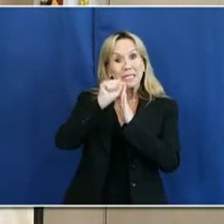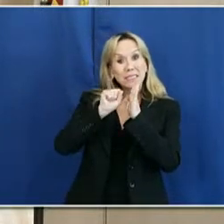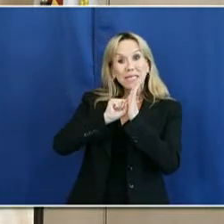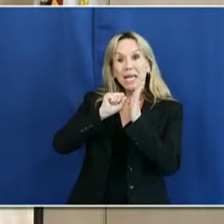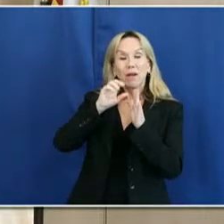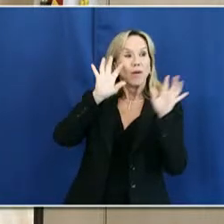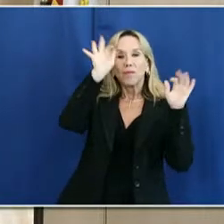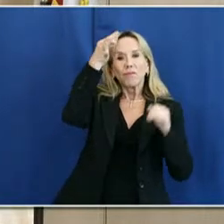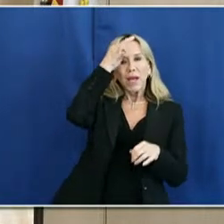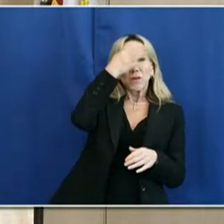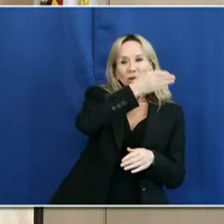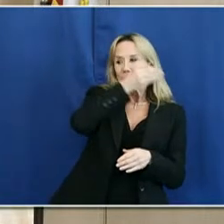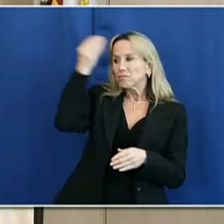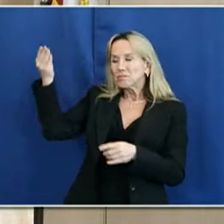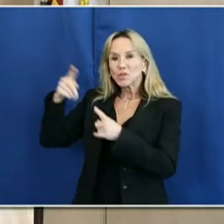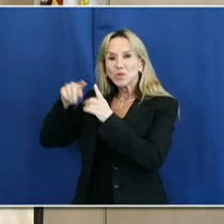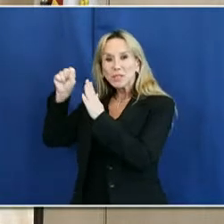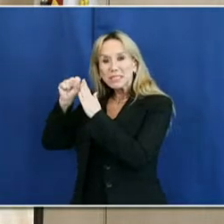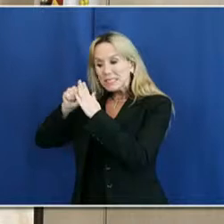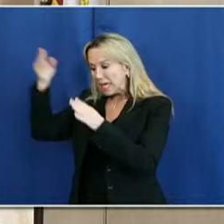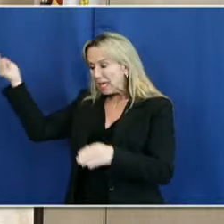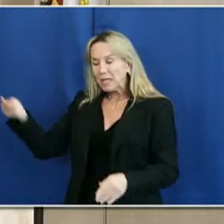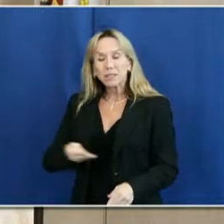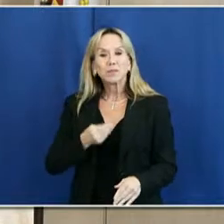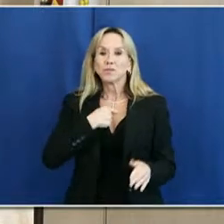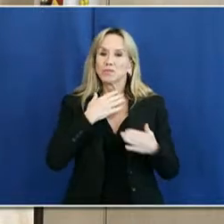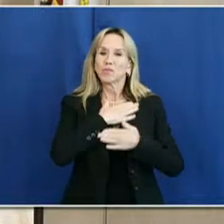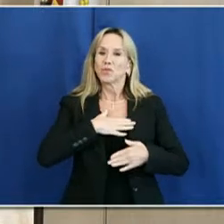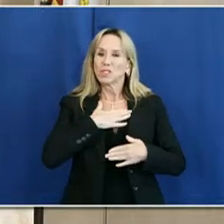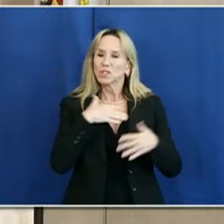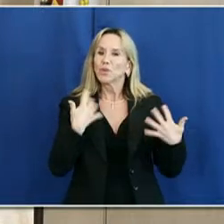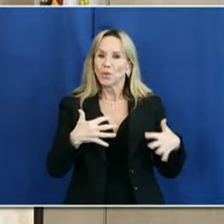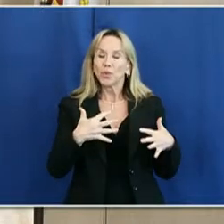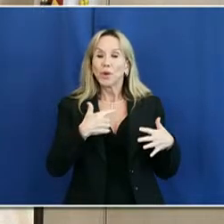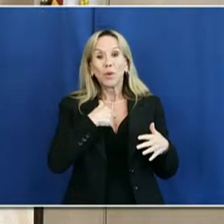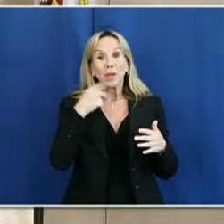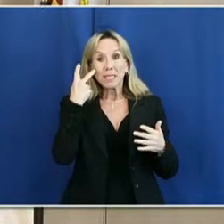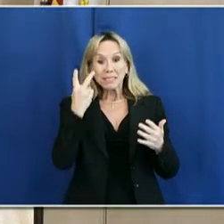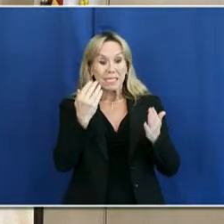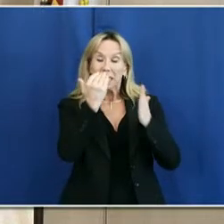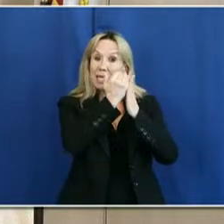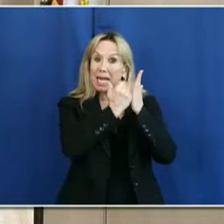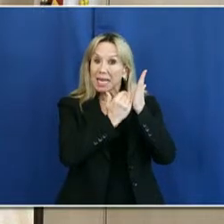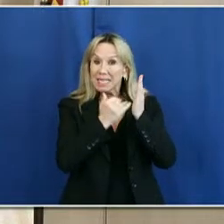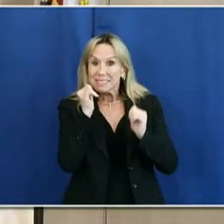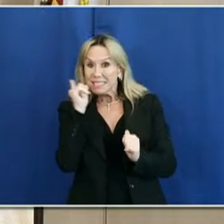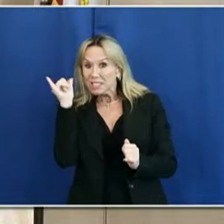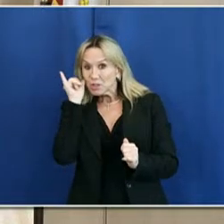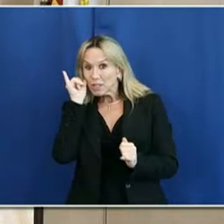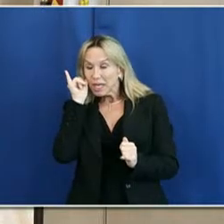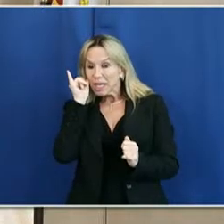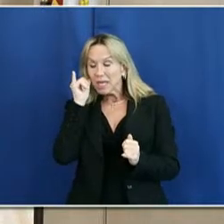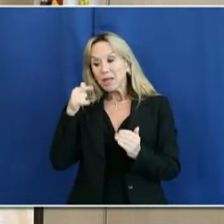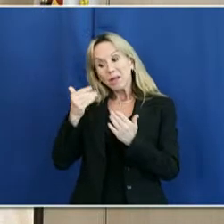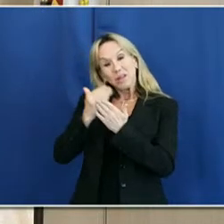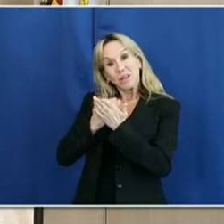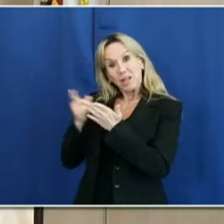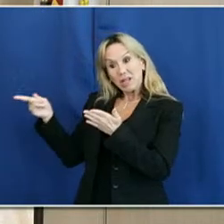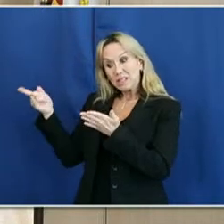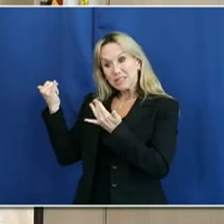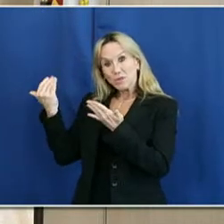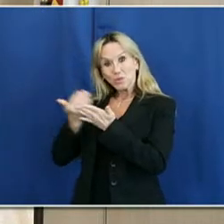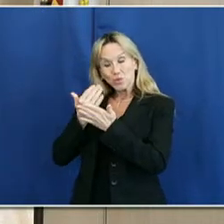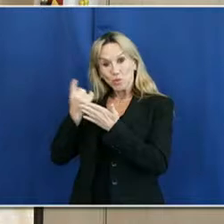the federal government as well as the state. We do not see that the guidelines that were issued just yesterday will have an